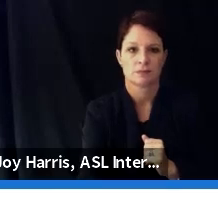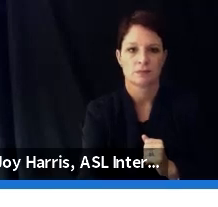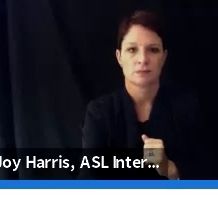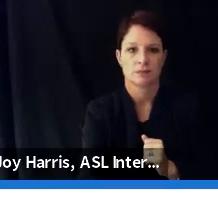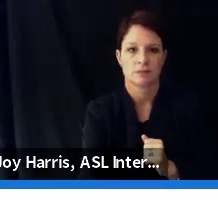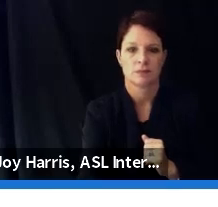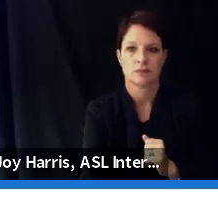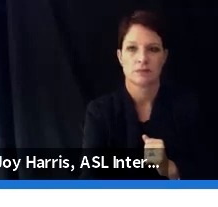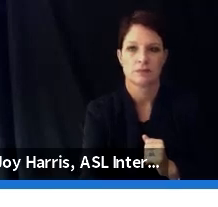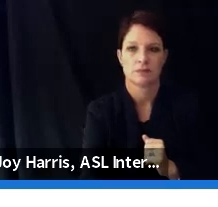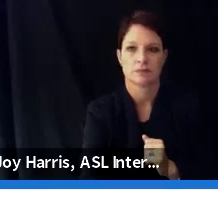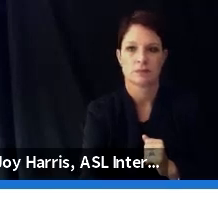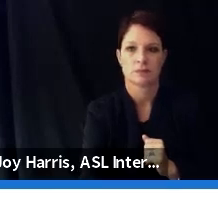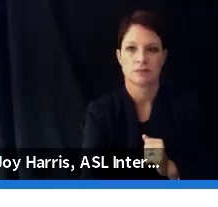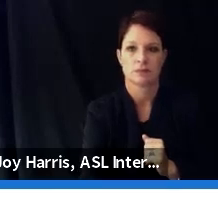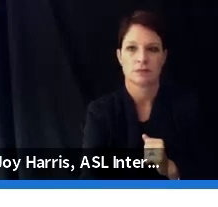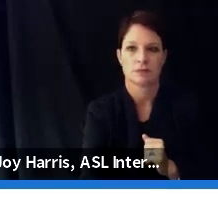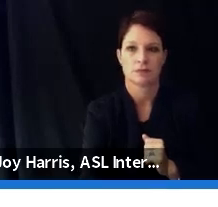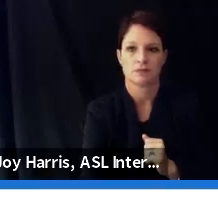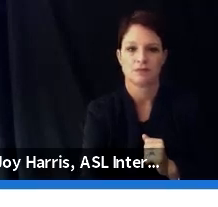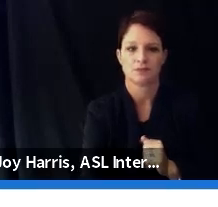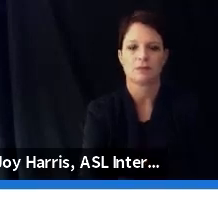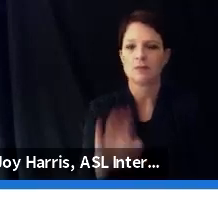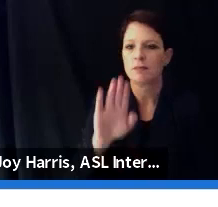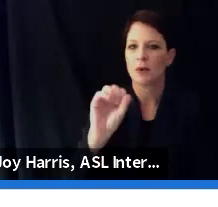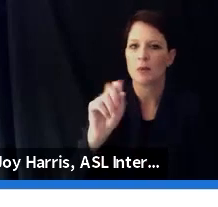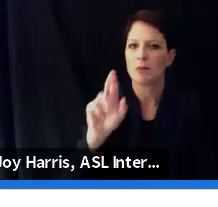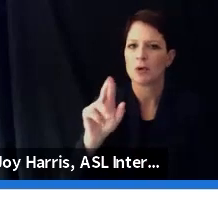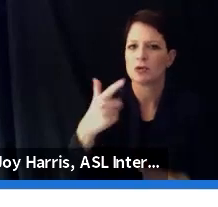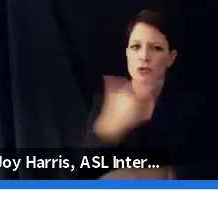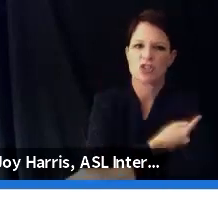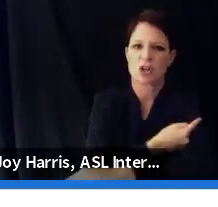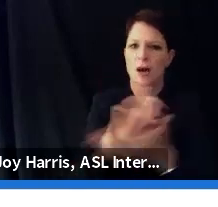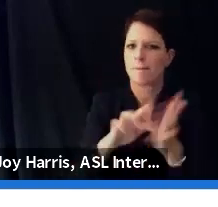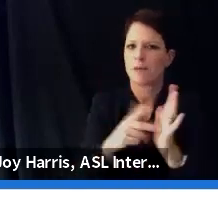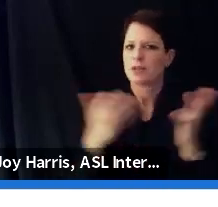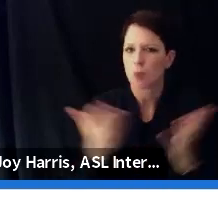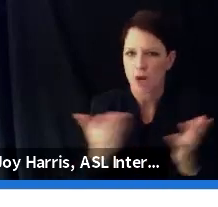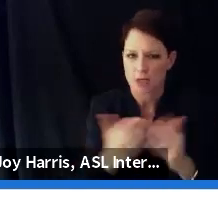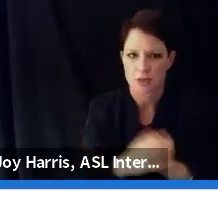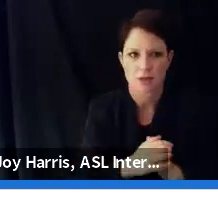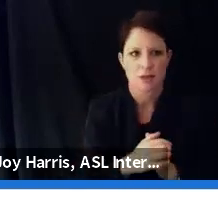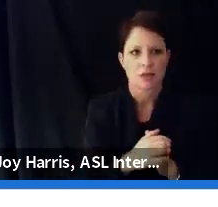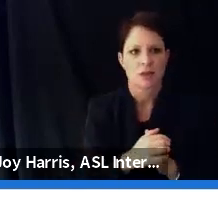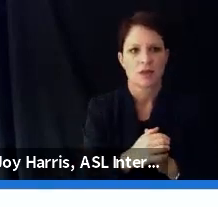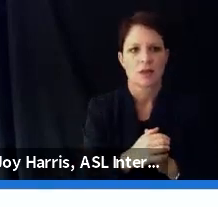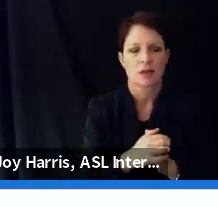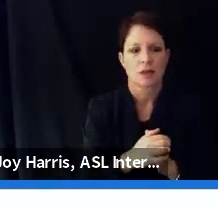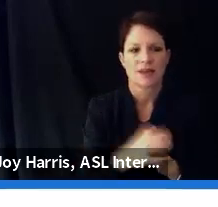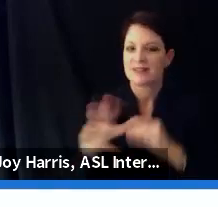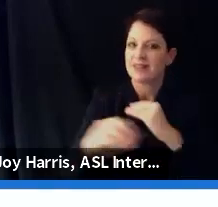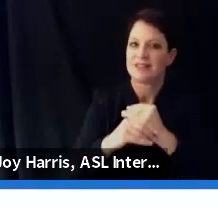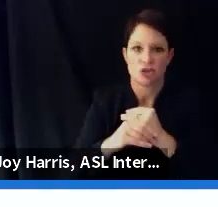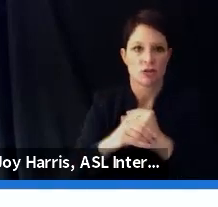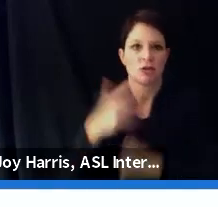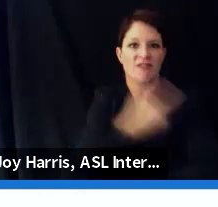So we'll start with what a booster shot is. And a booster shot is just an additional dose of vaccine